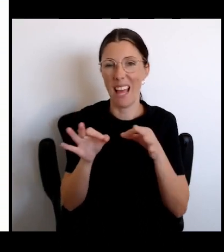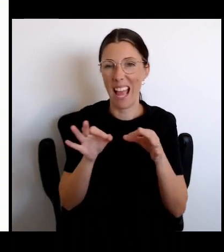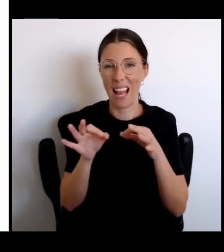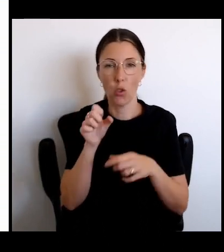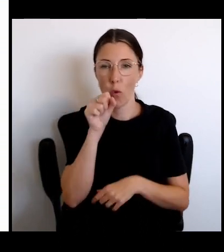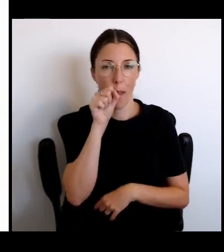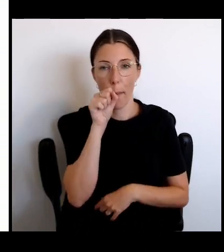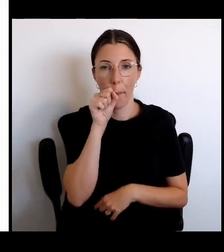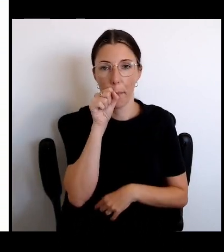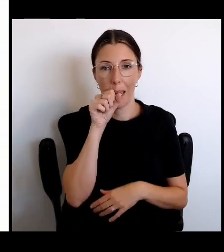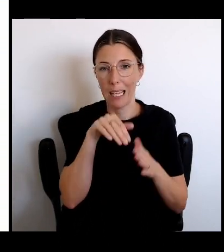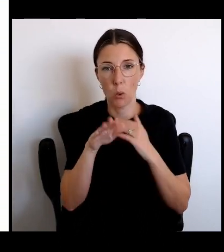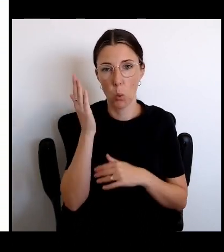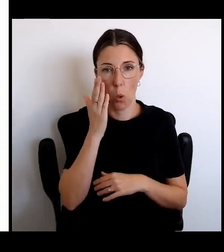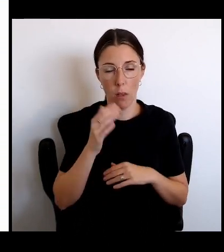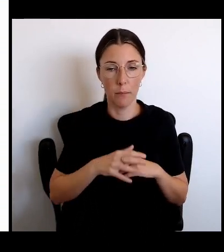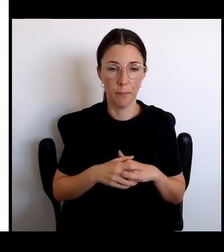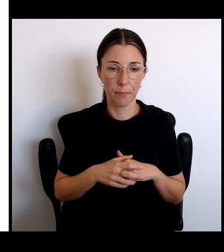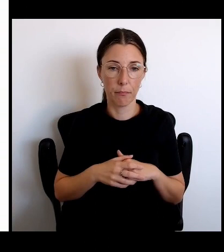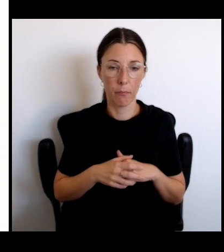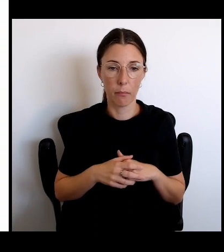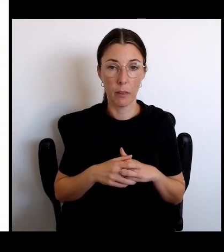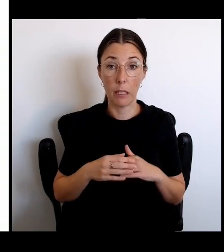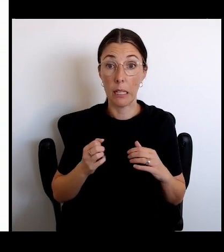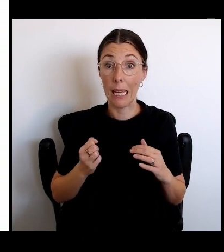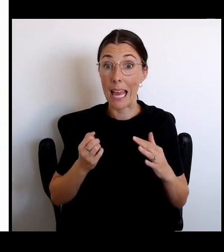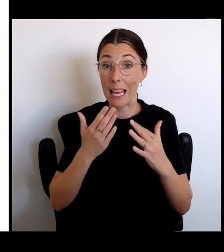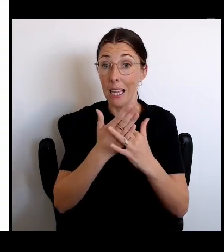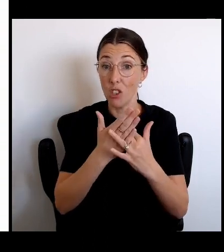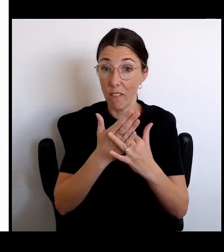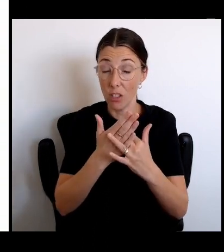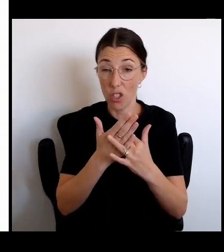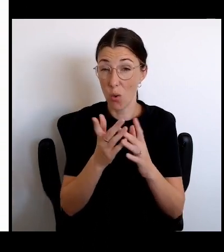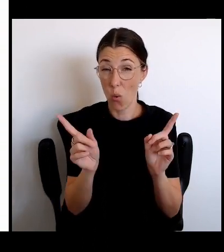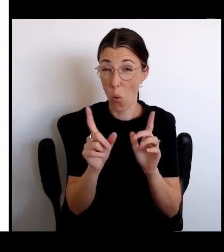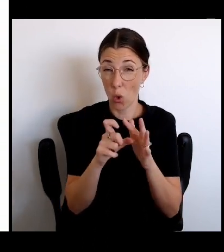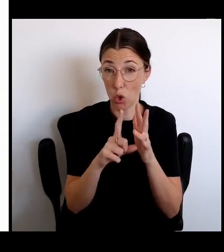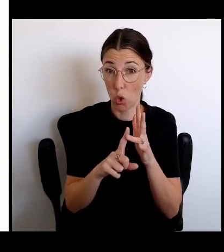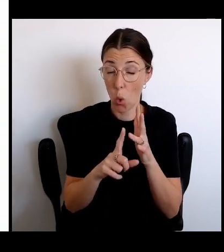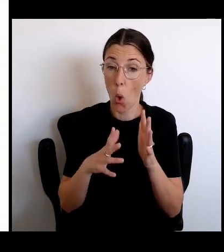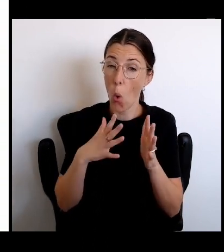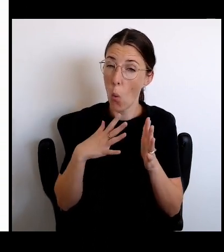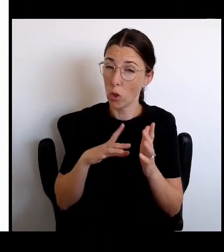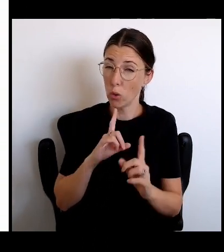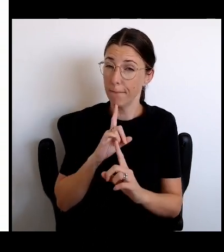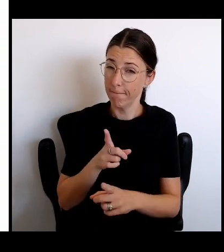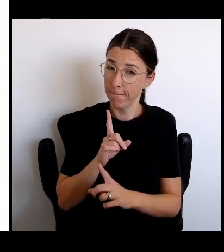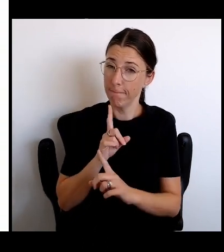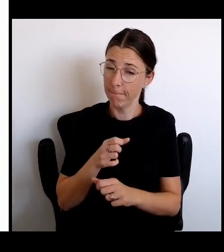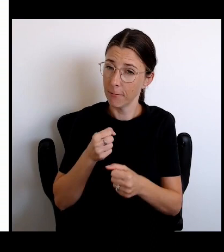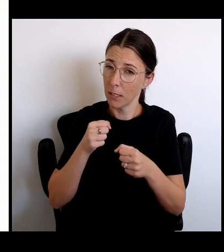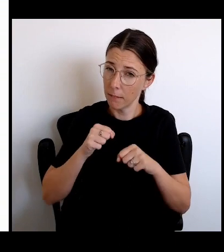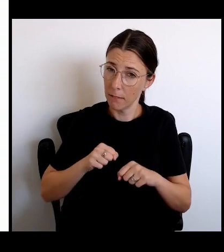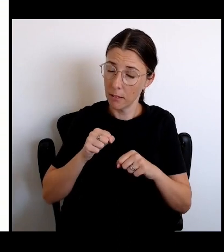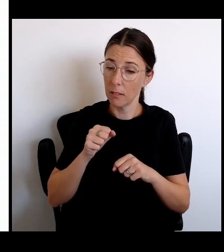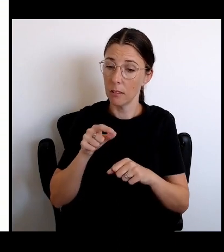So in terms of intervention design, we want to reinforce, obviously, this segment to remain not vaping